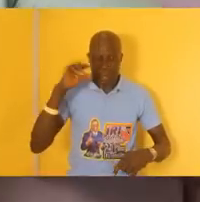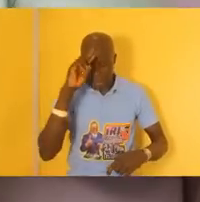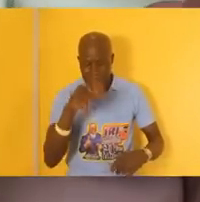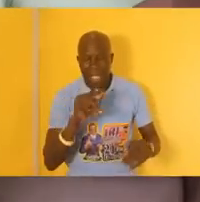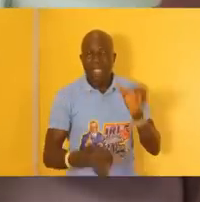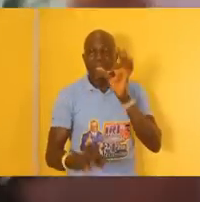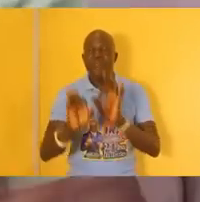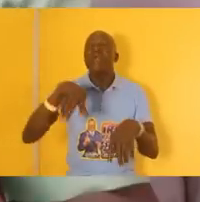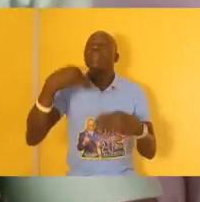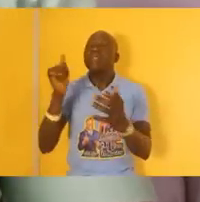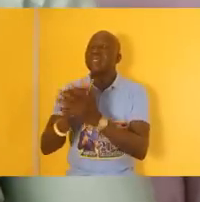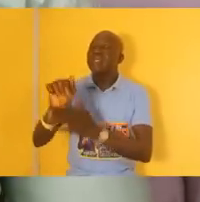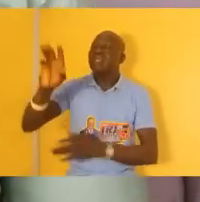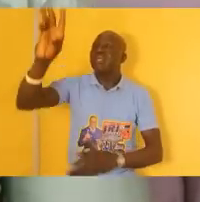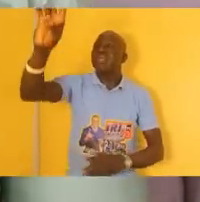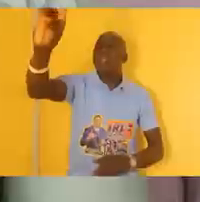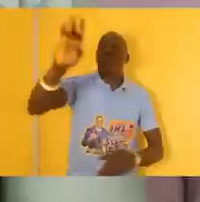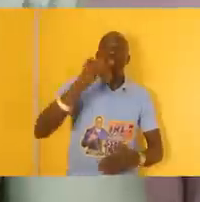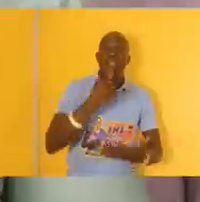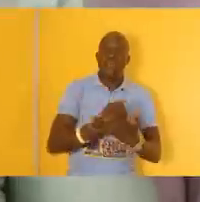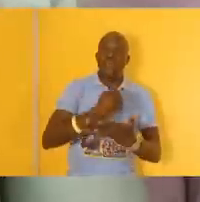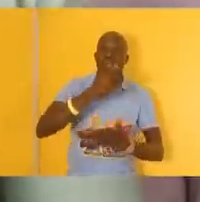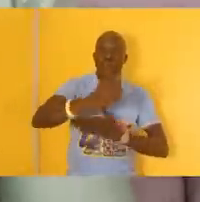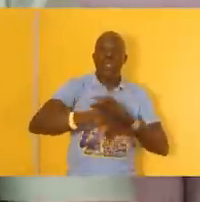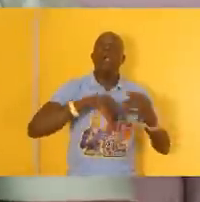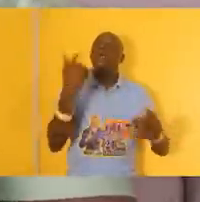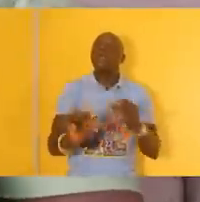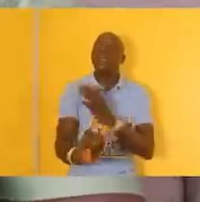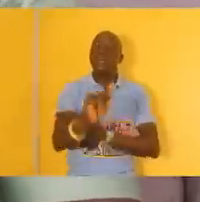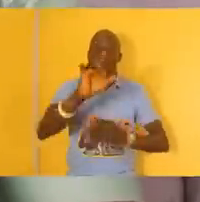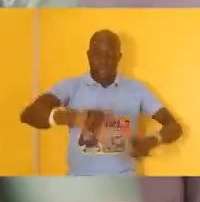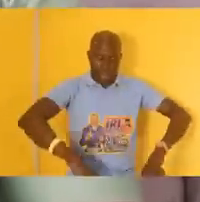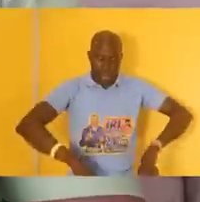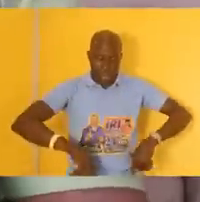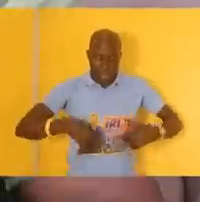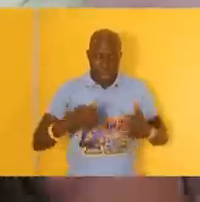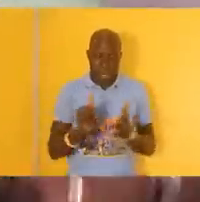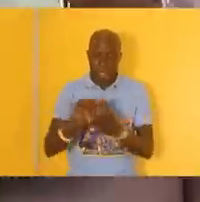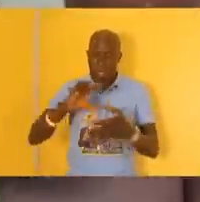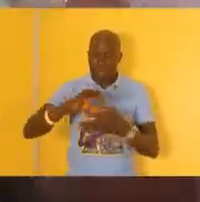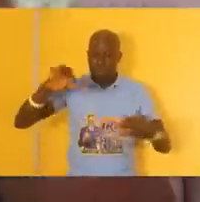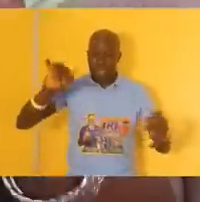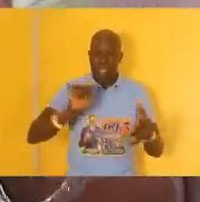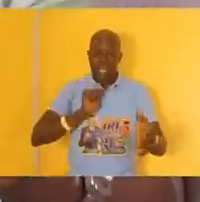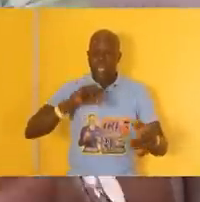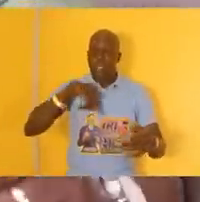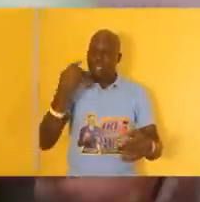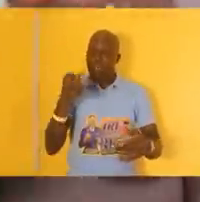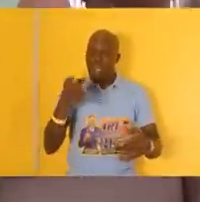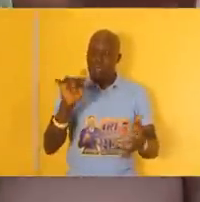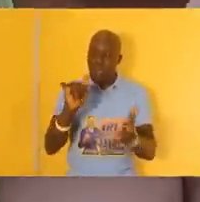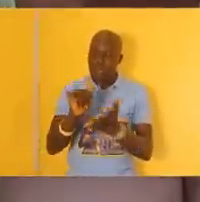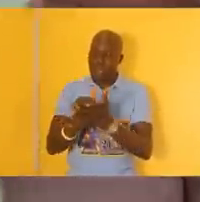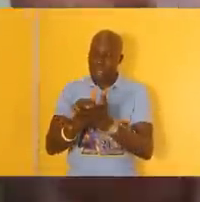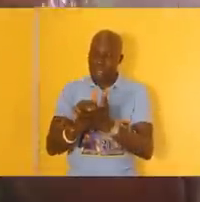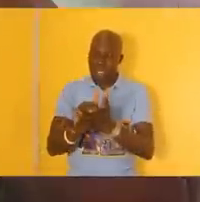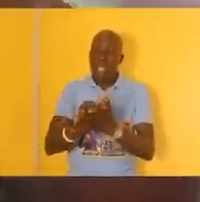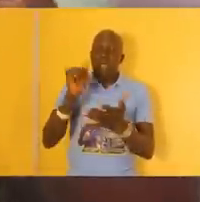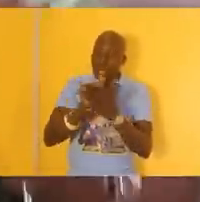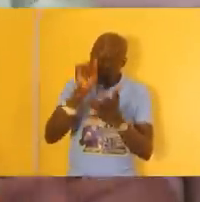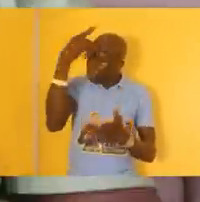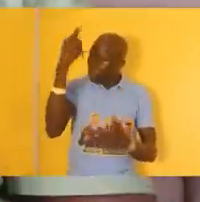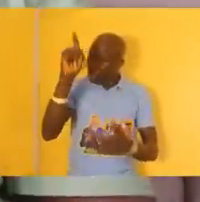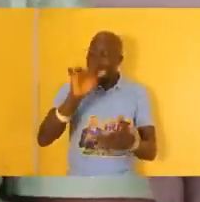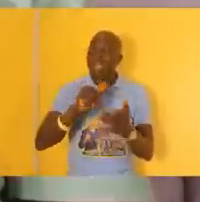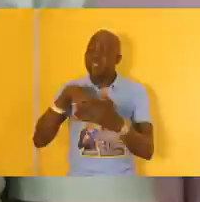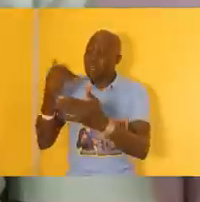amen. I authorize. Not leave it. And the spirit lives. I declare to you that the one